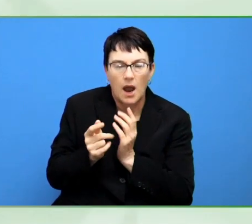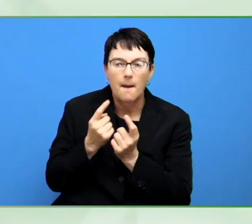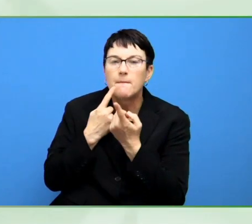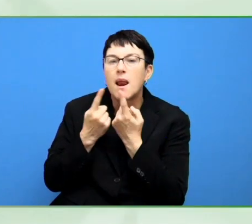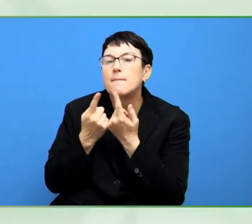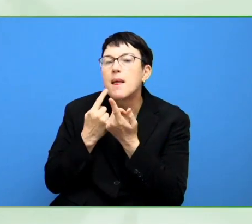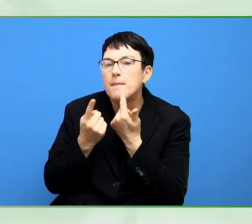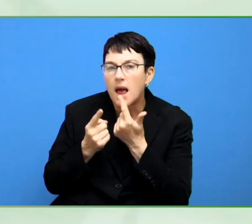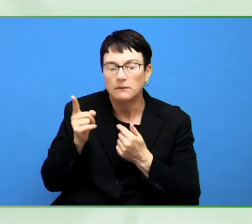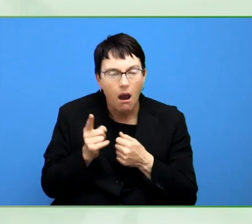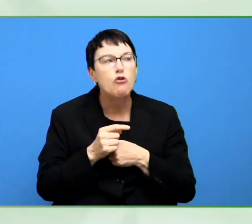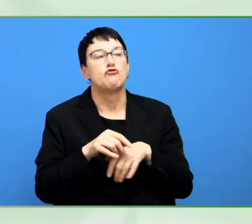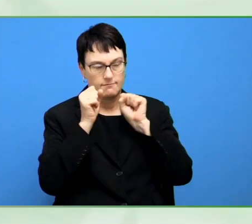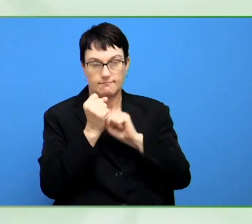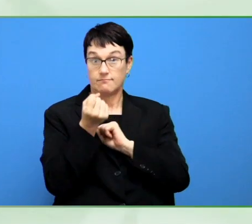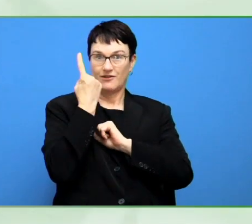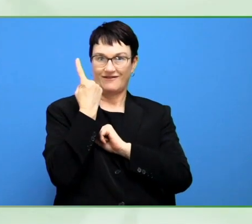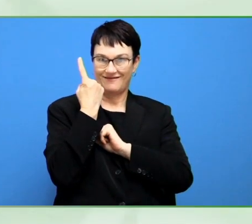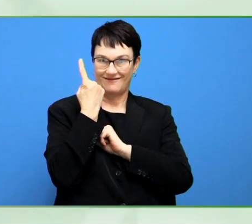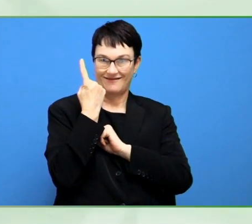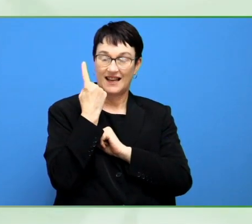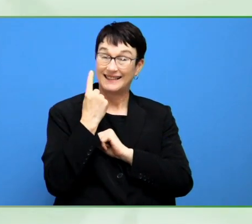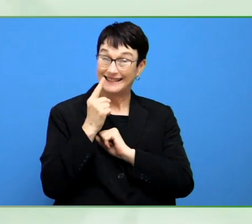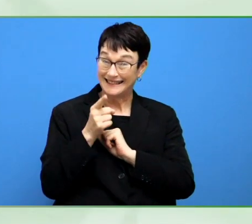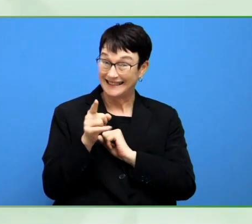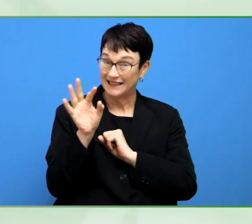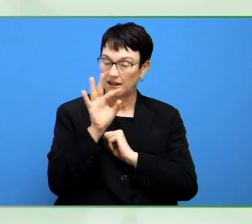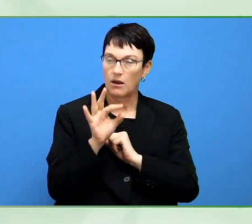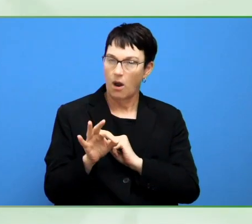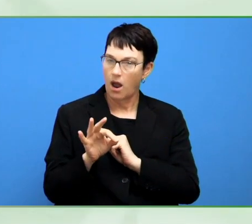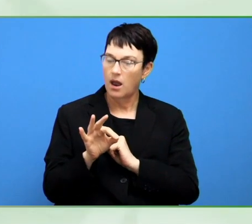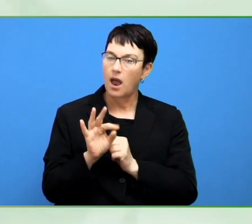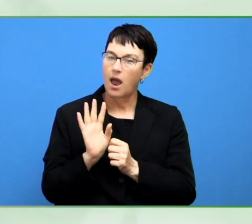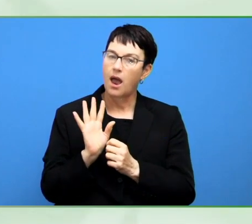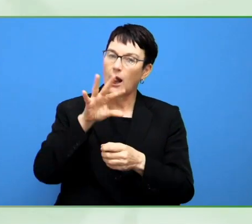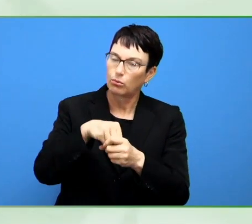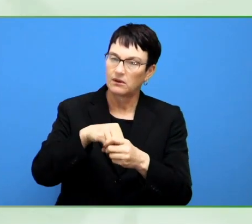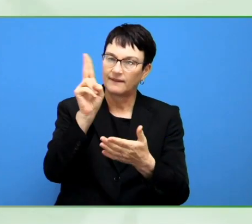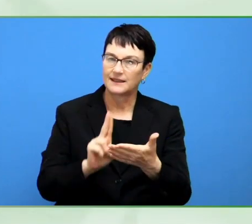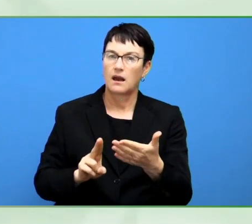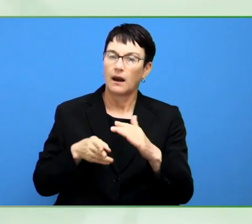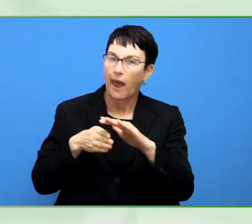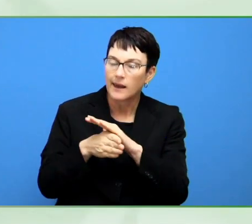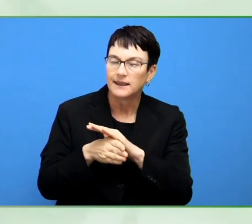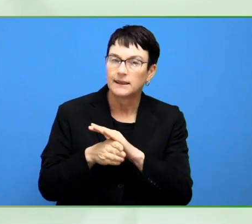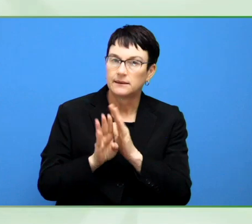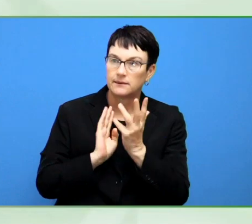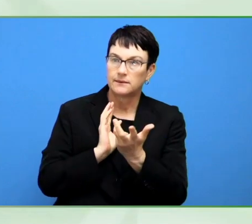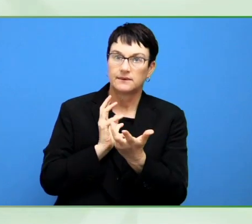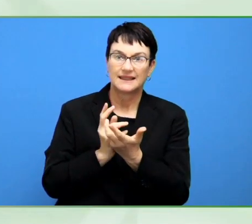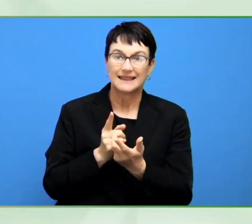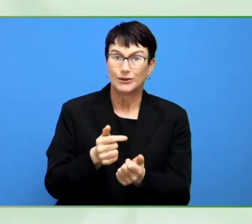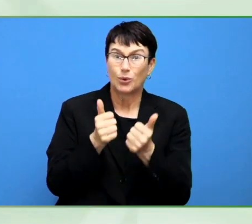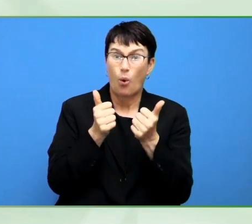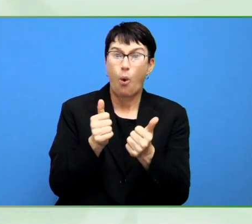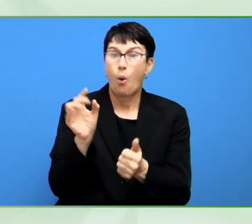why accessibility and inclusive design are thriving in D2L, because they know that because of that they're able to sell better, because the quality